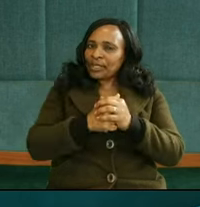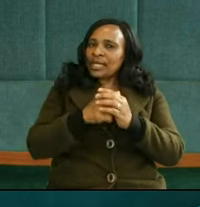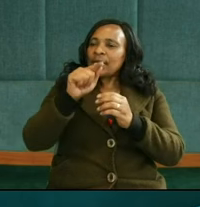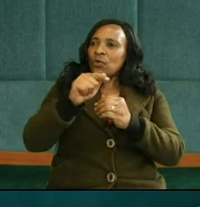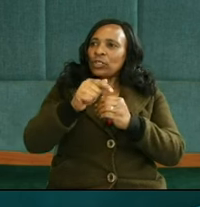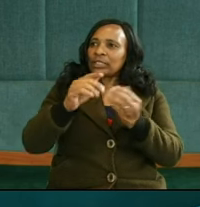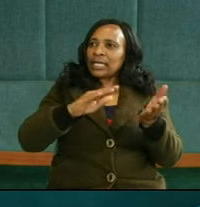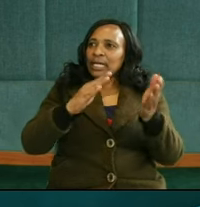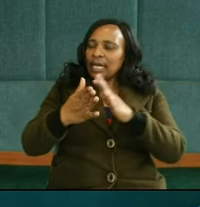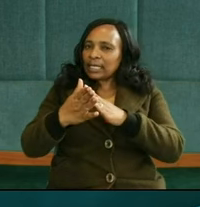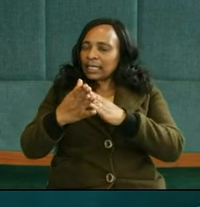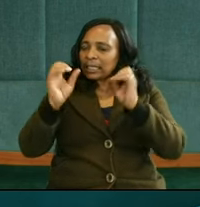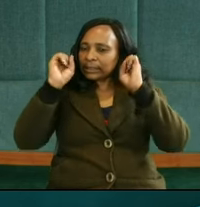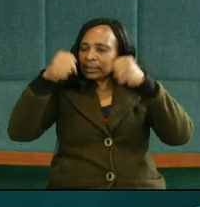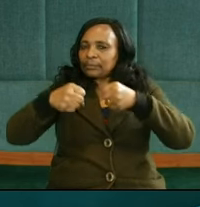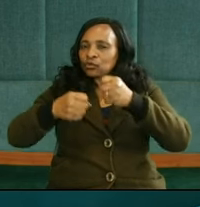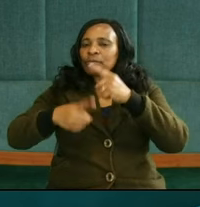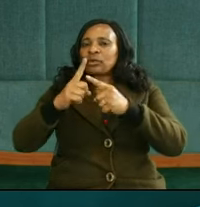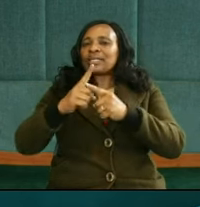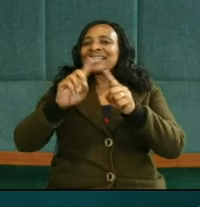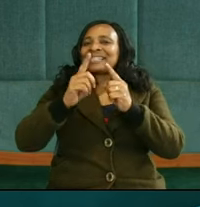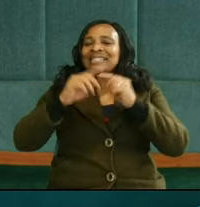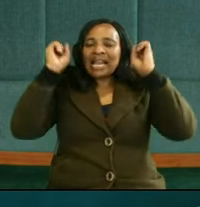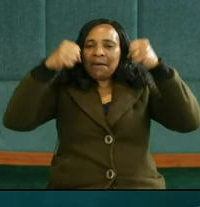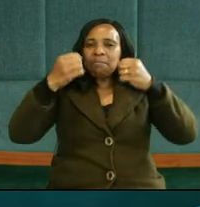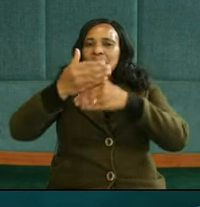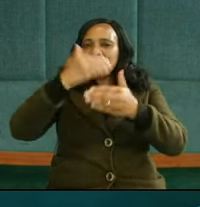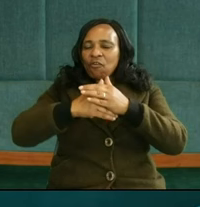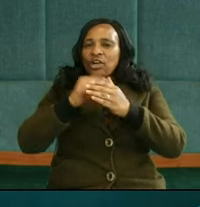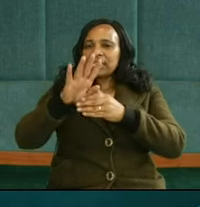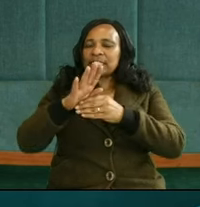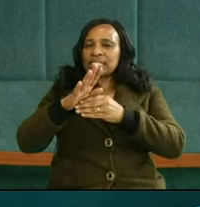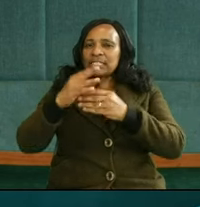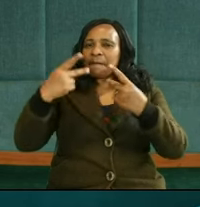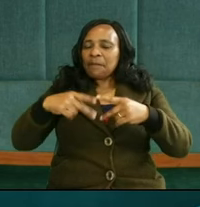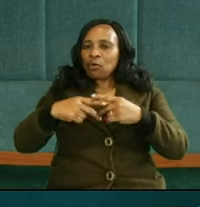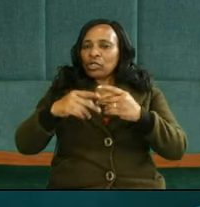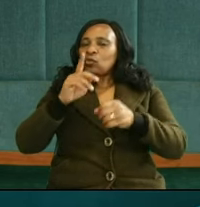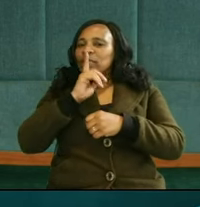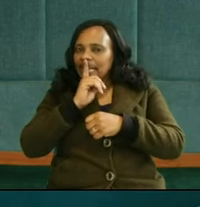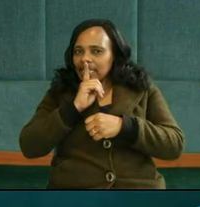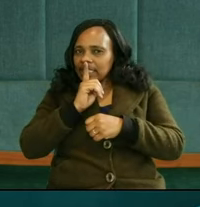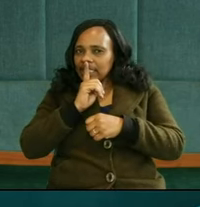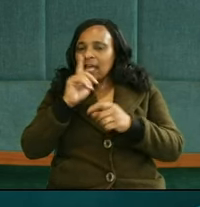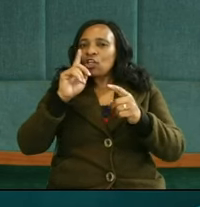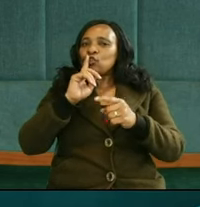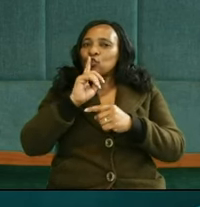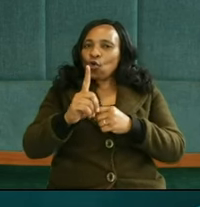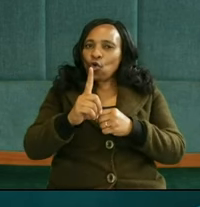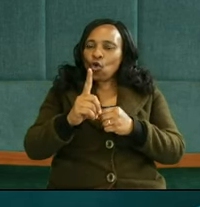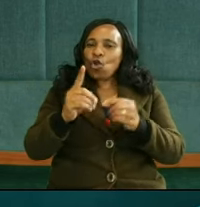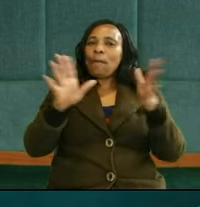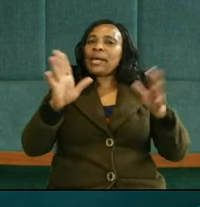as a sheep to the slaughter, and as a lamb before its shearer is silent, so he